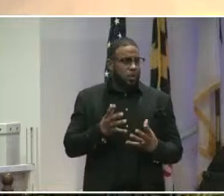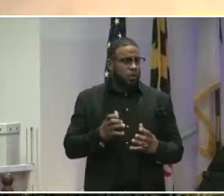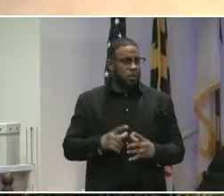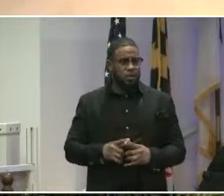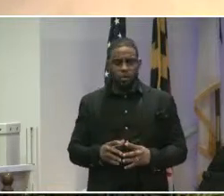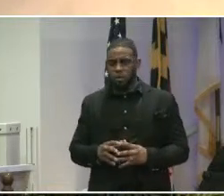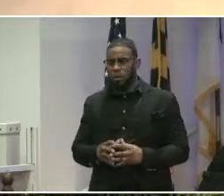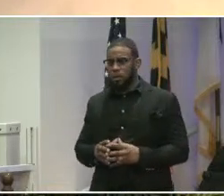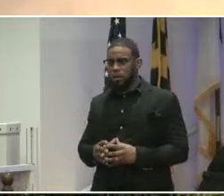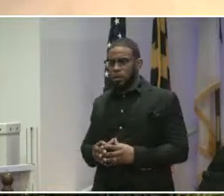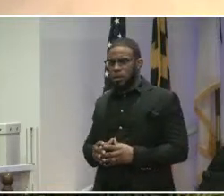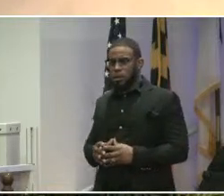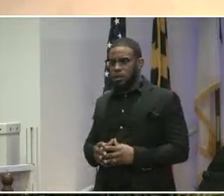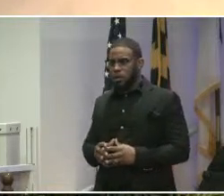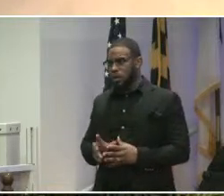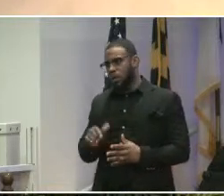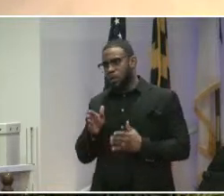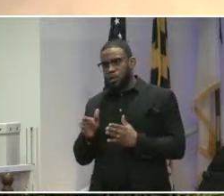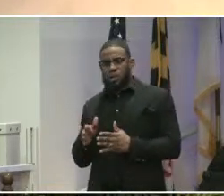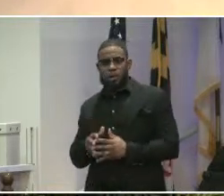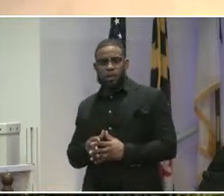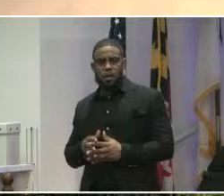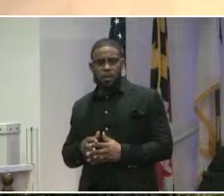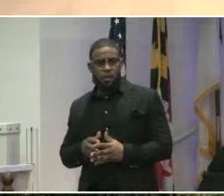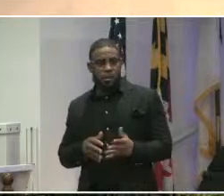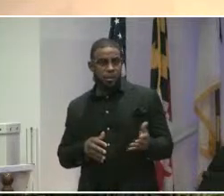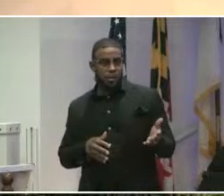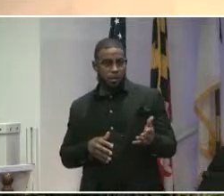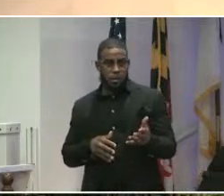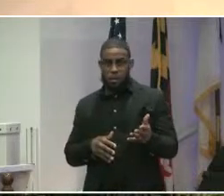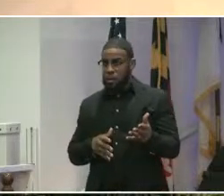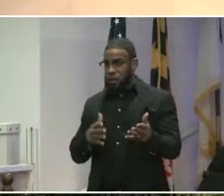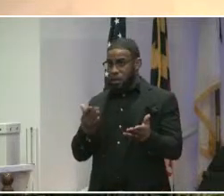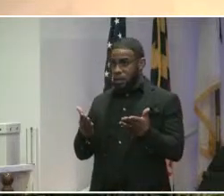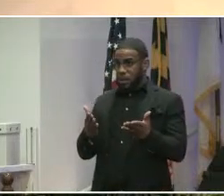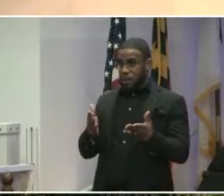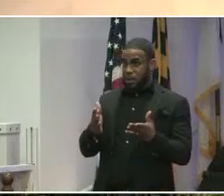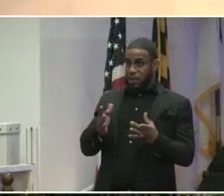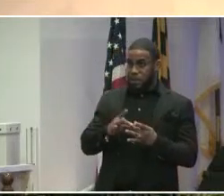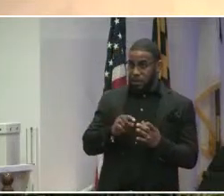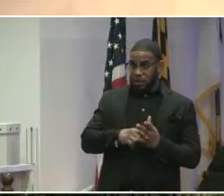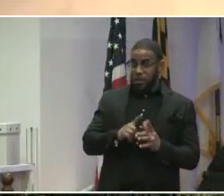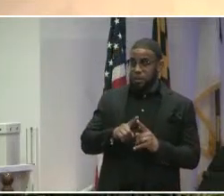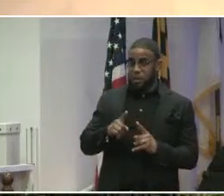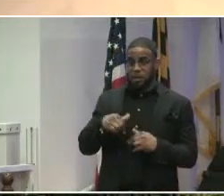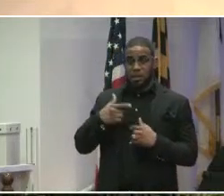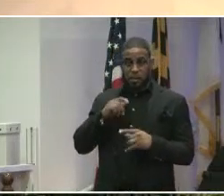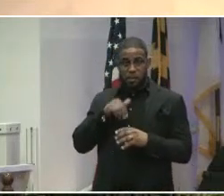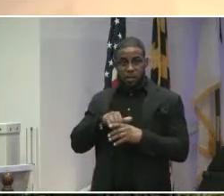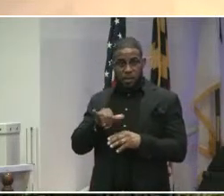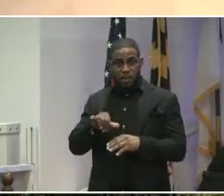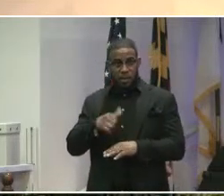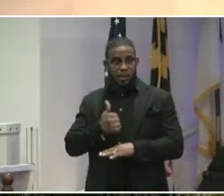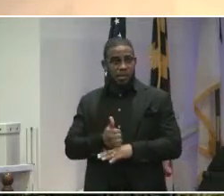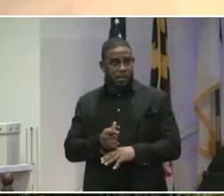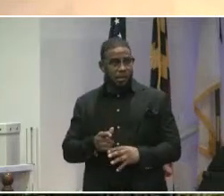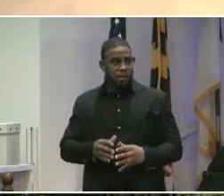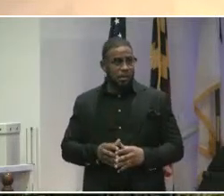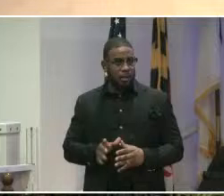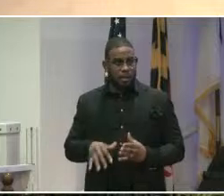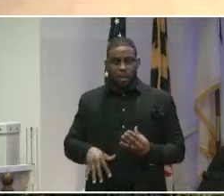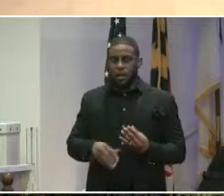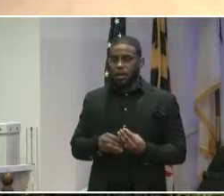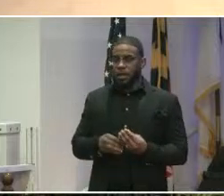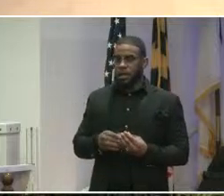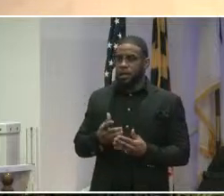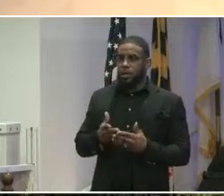to. In other words, it may say this, but then since they were in that sect, they